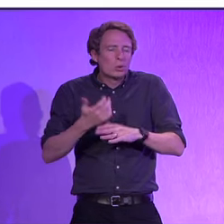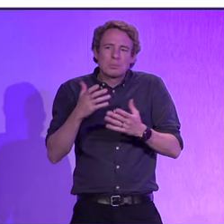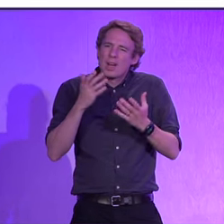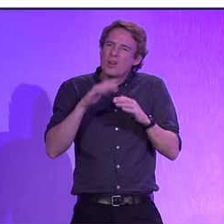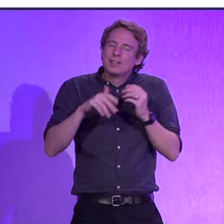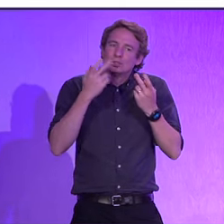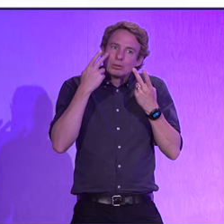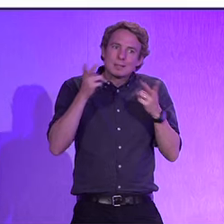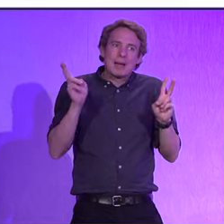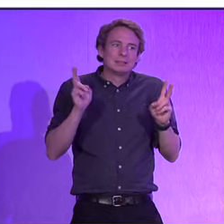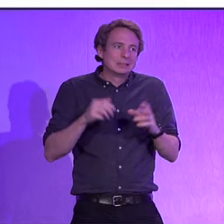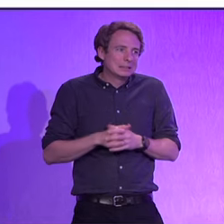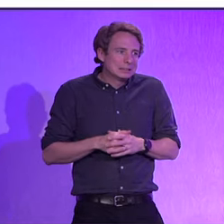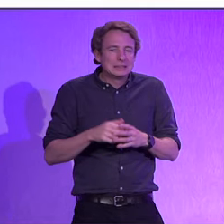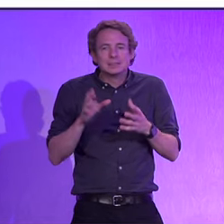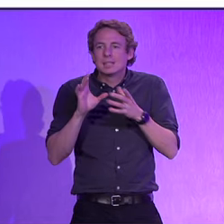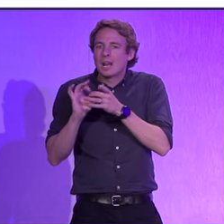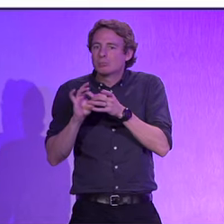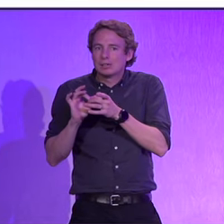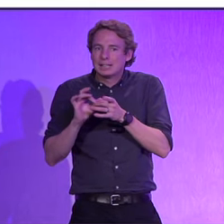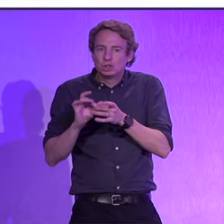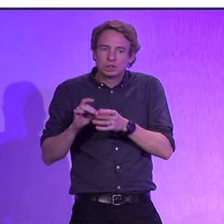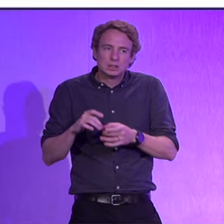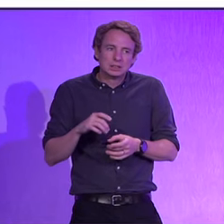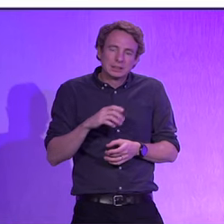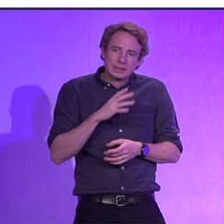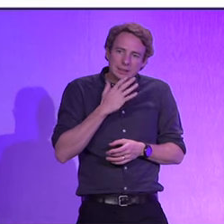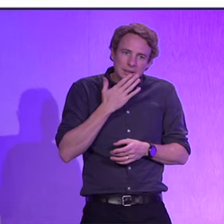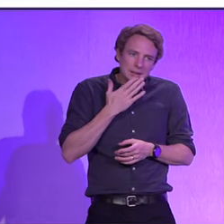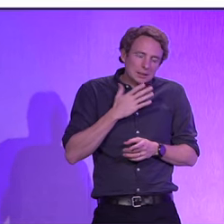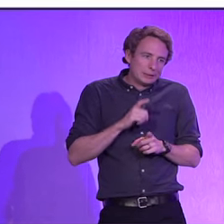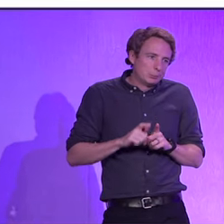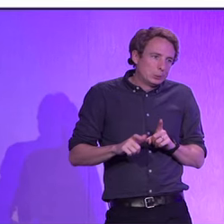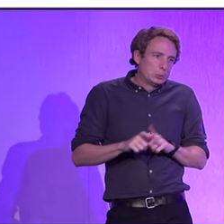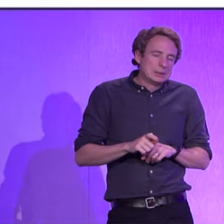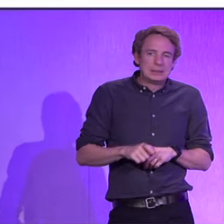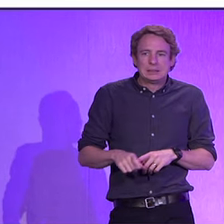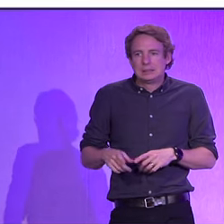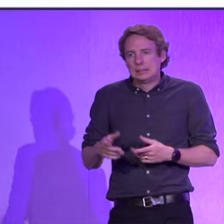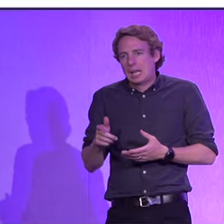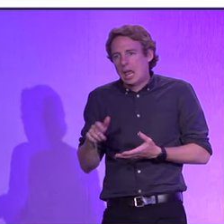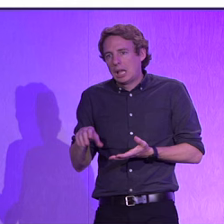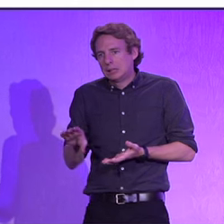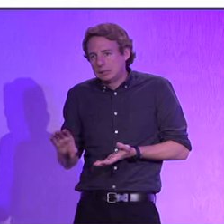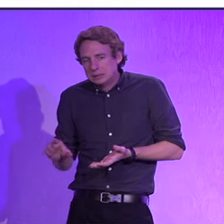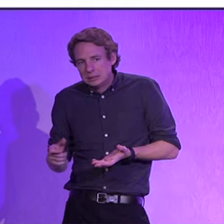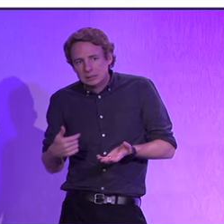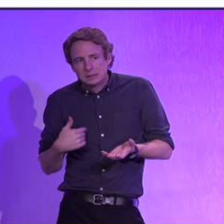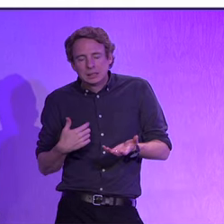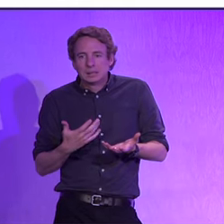source, on things like transparency and collaboration and community and meritocracy